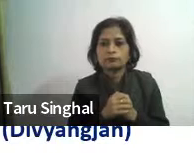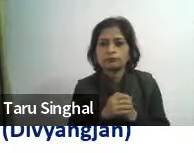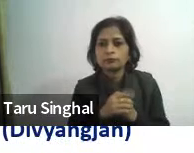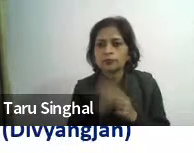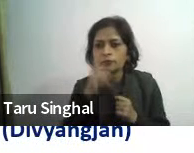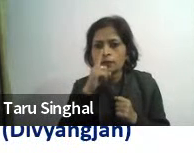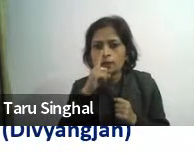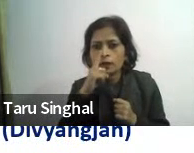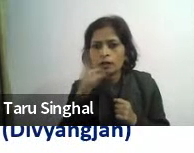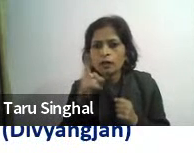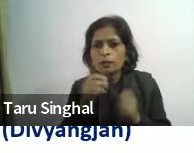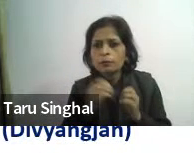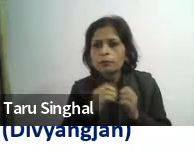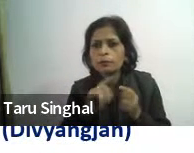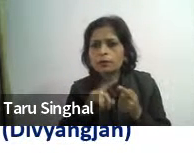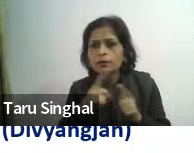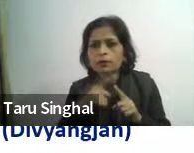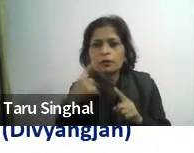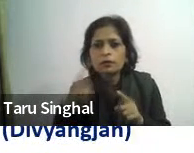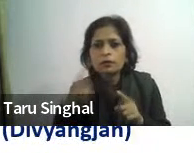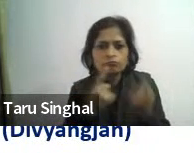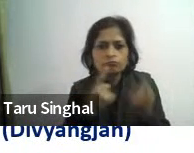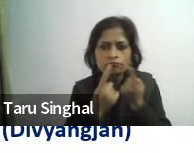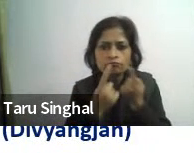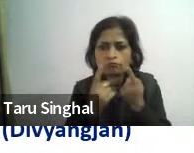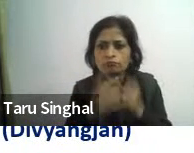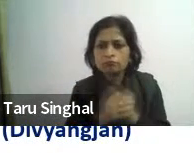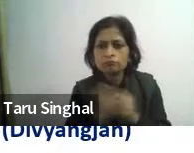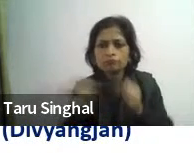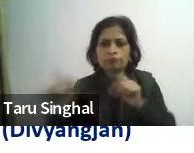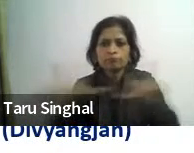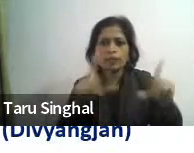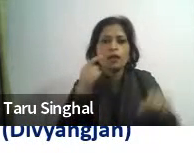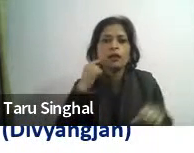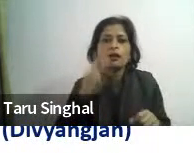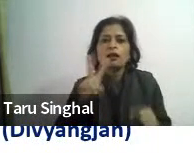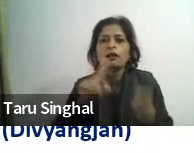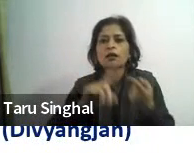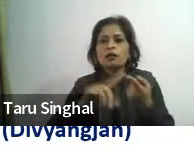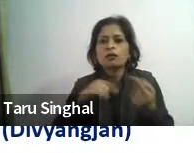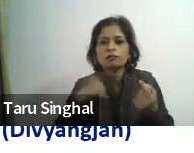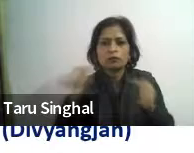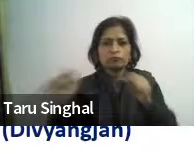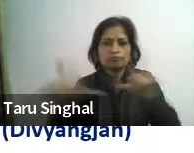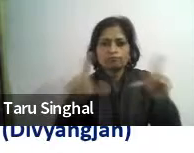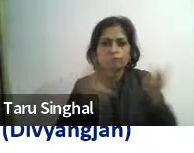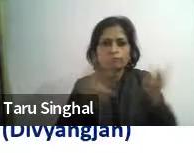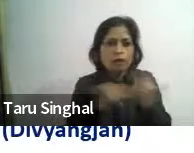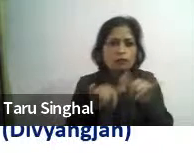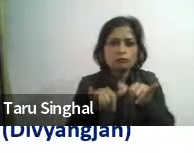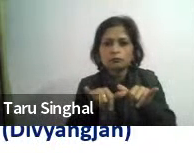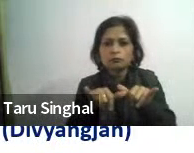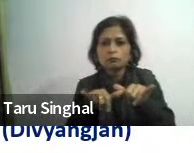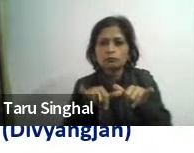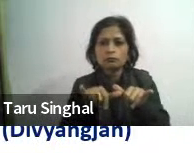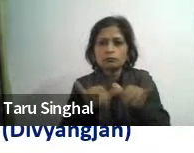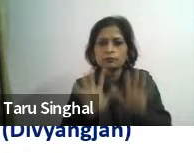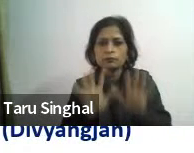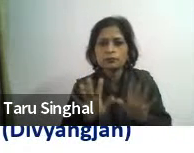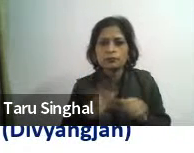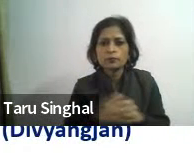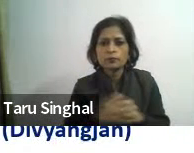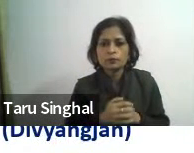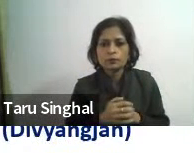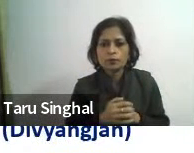is Madam BC in? Ma'am, I'm just setting up the live stream. Yukti, I guess yes. Yeah, she was there. She did